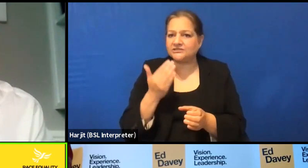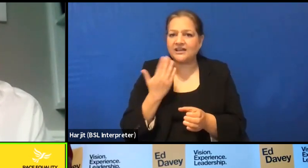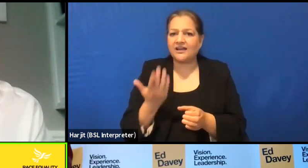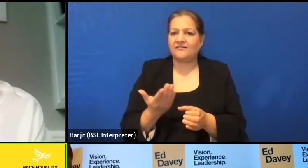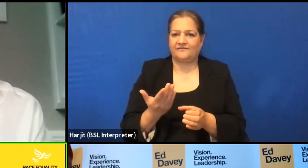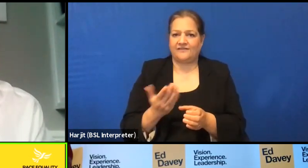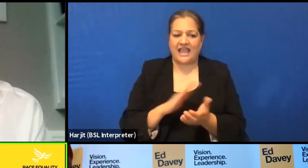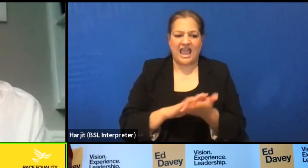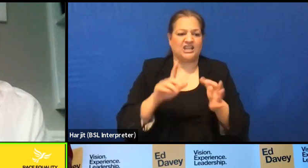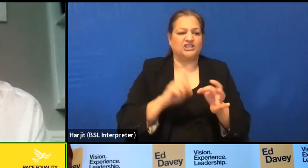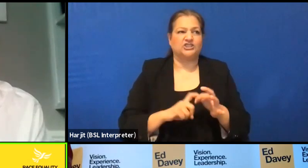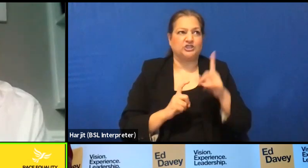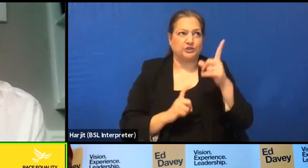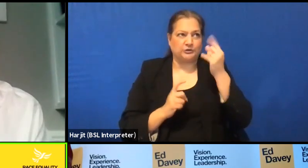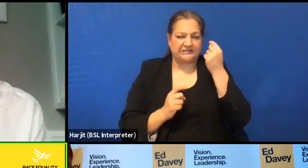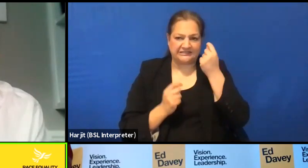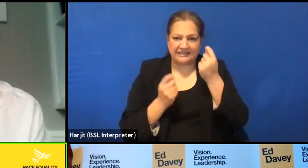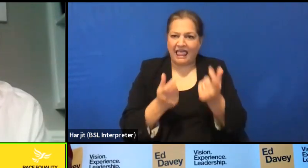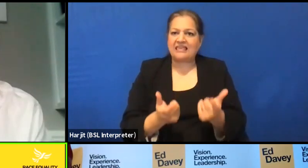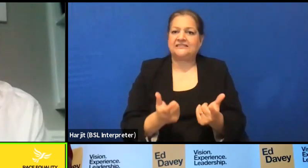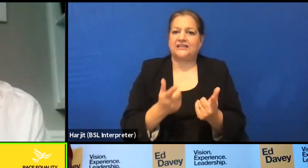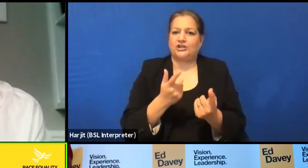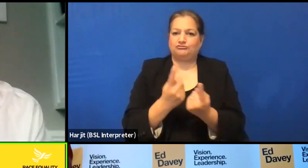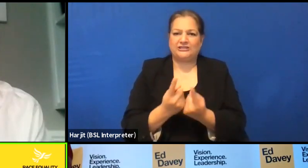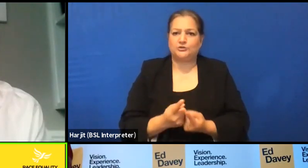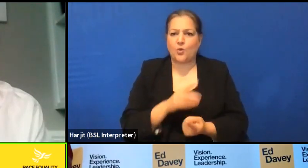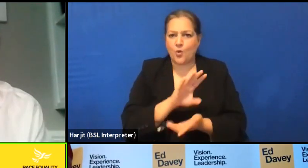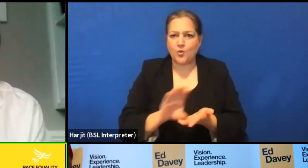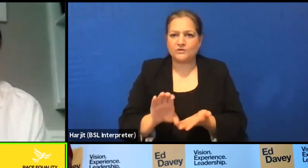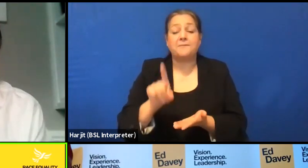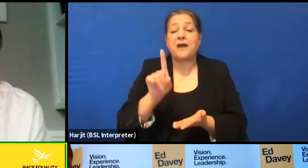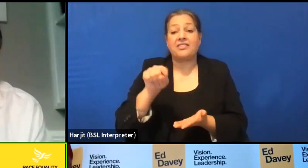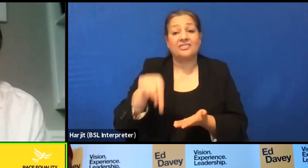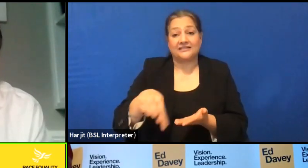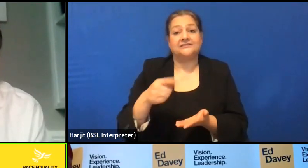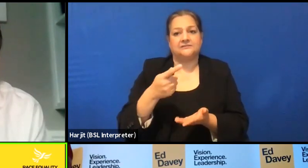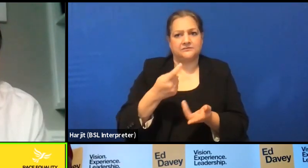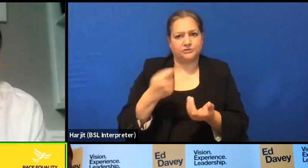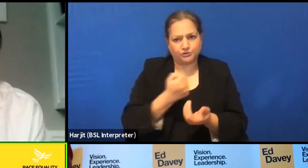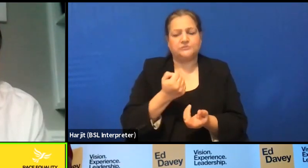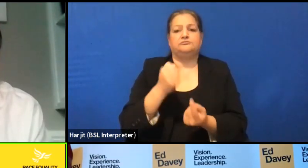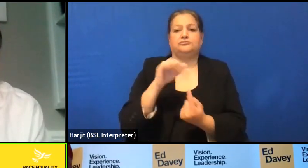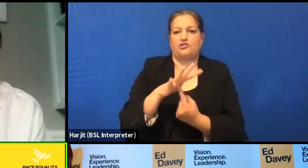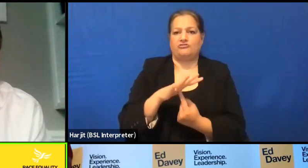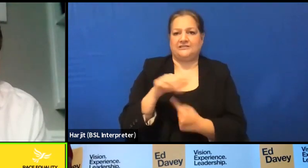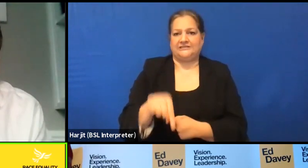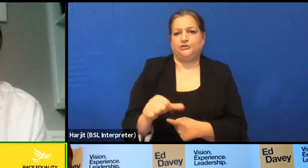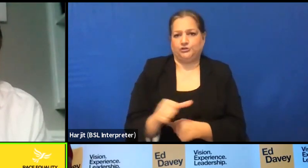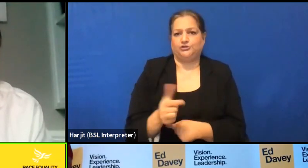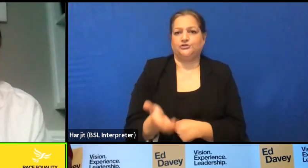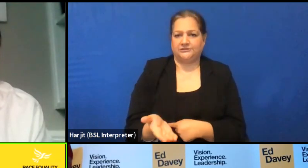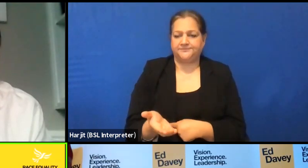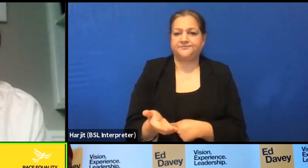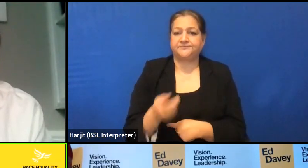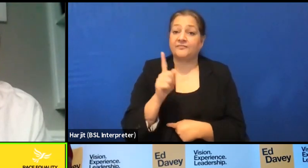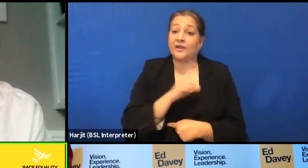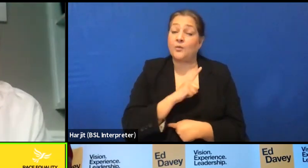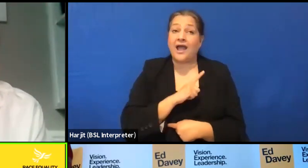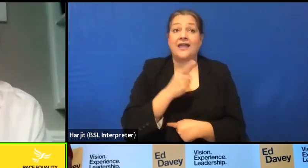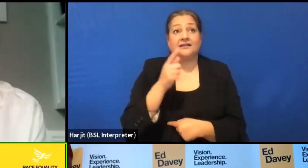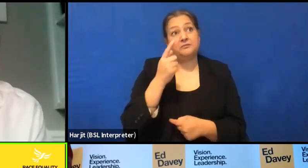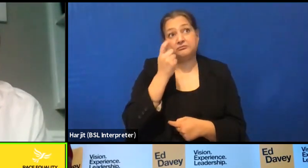by HQ. We need to make this a priority. And I actually think that if we have a situation where it's an all-white panel and you've